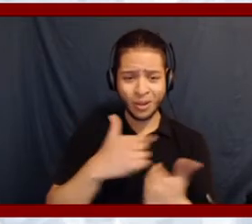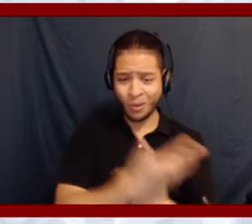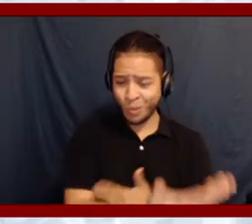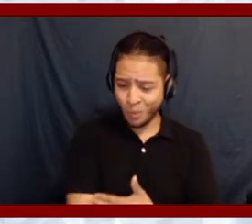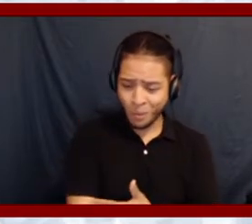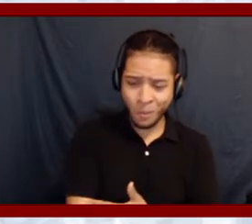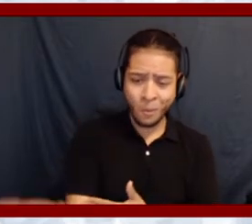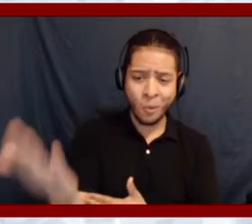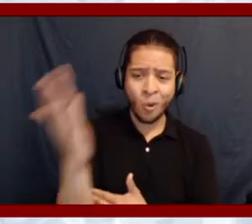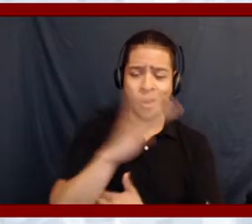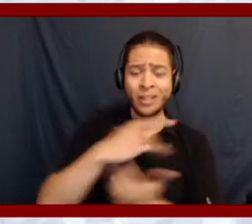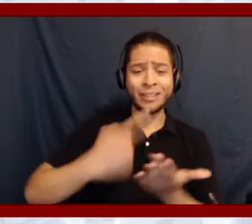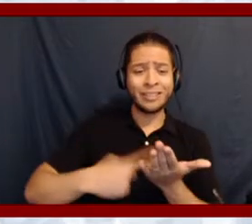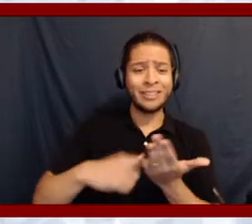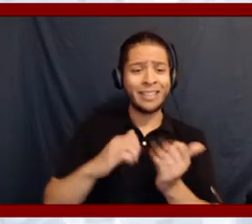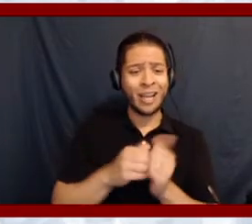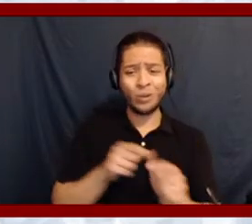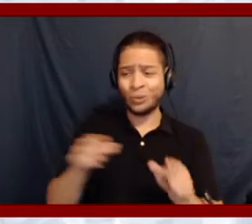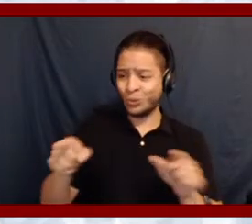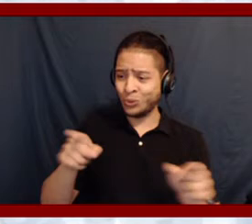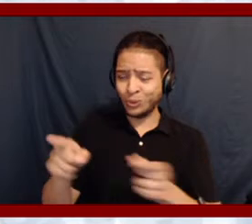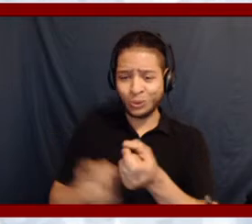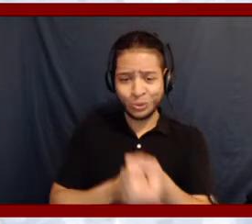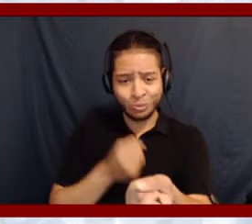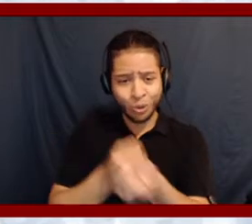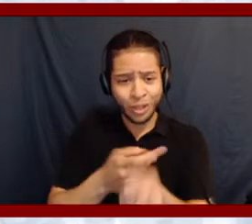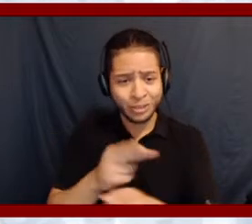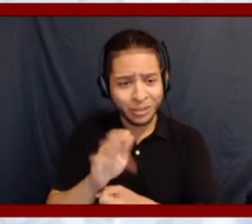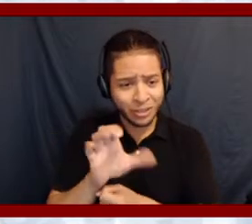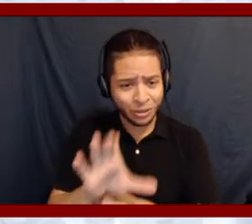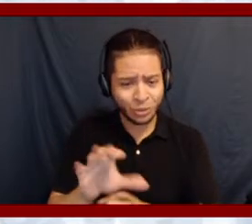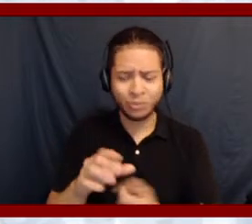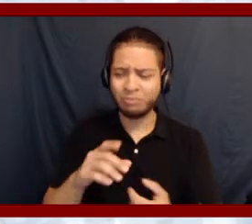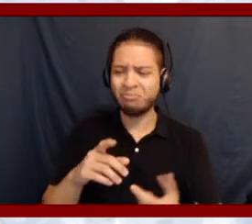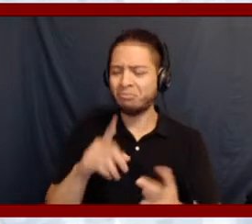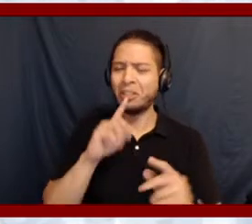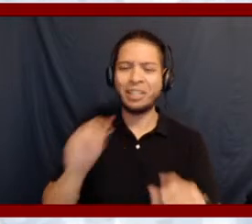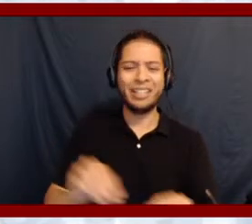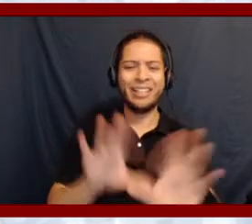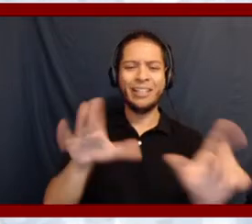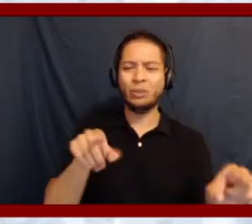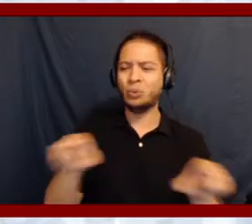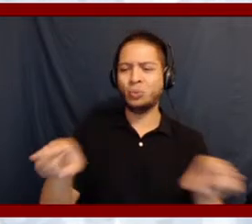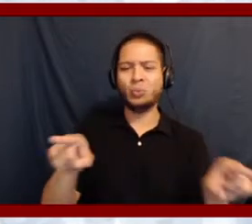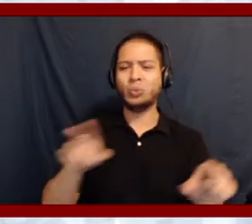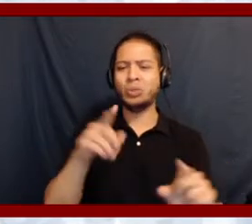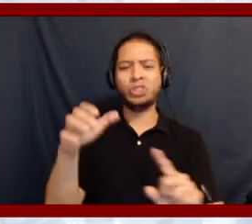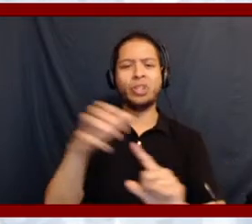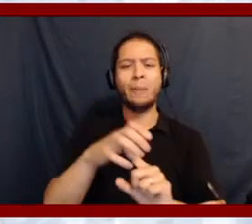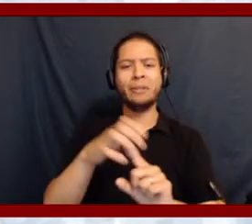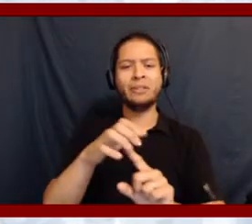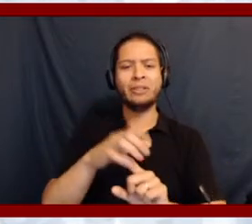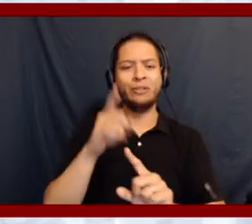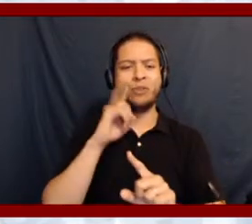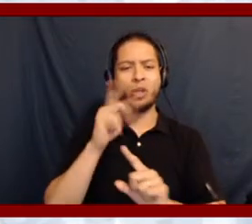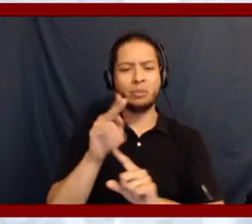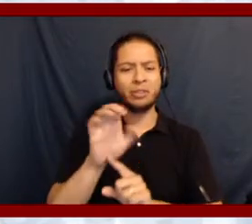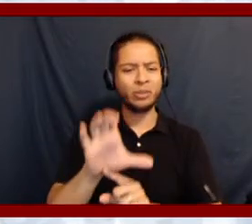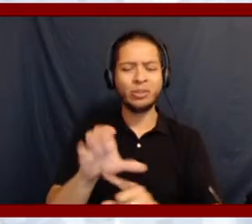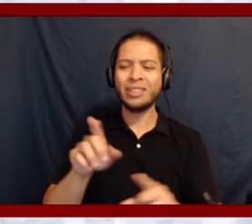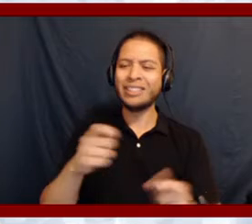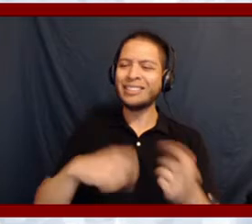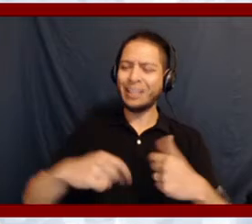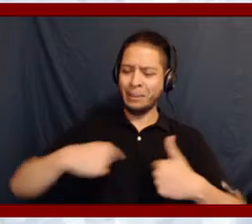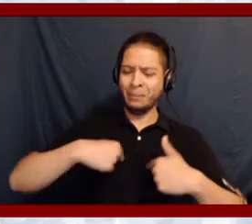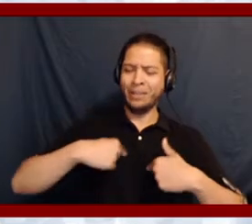HBCUs throughout your career. You are certainly true champions. But instead of me telling the audience about your work, I'm actually